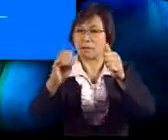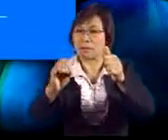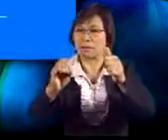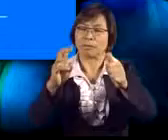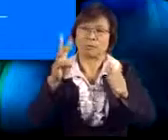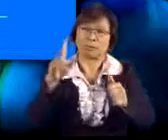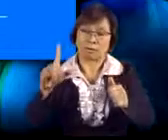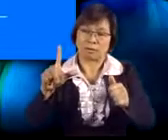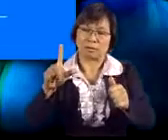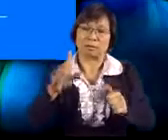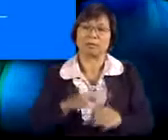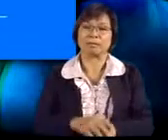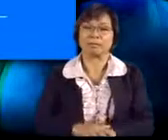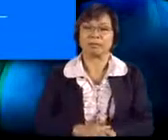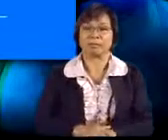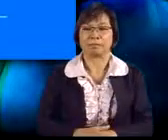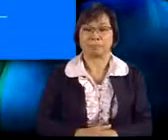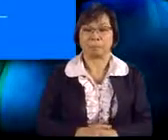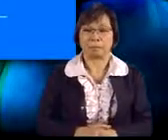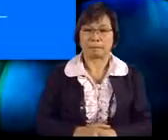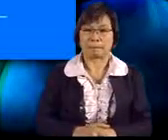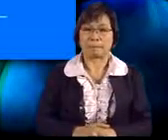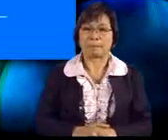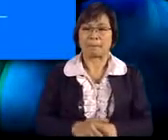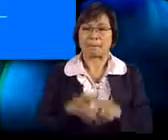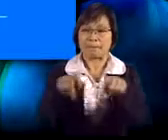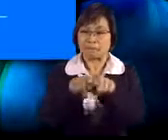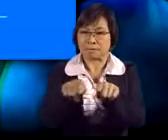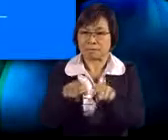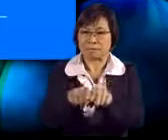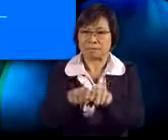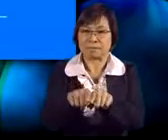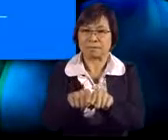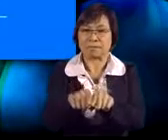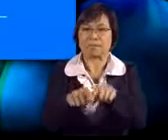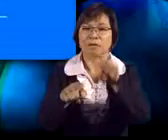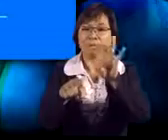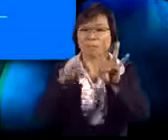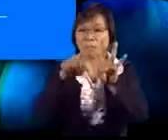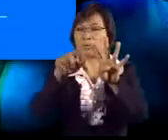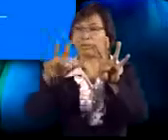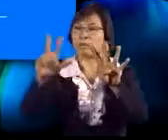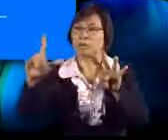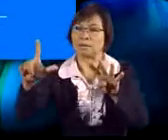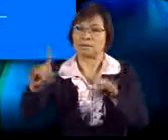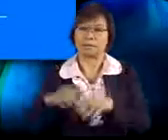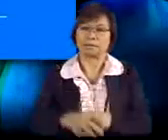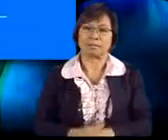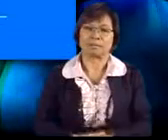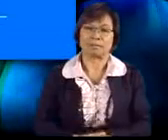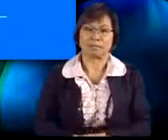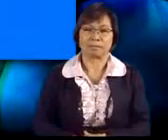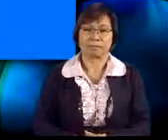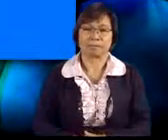10.70 liters of water equals to 4.3 liters of